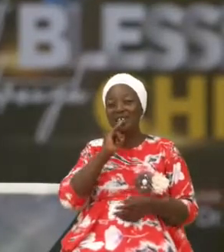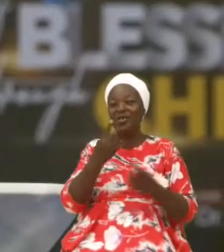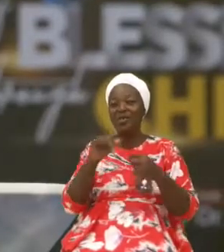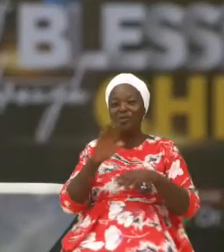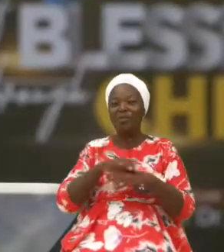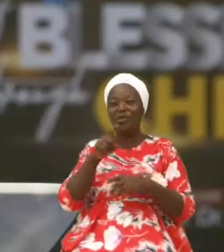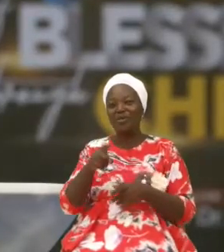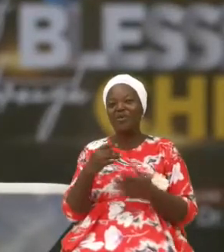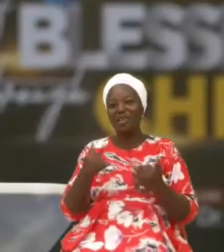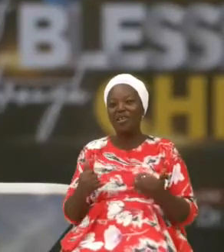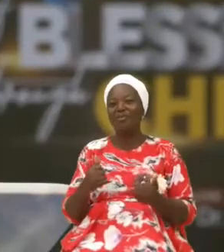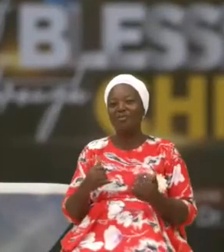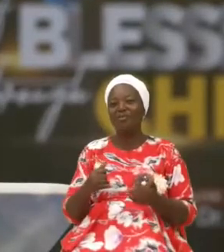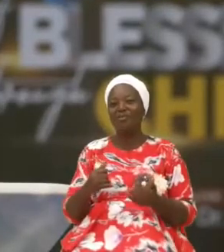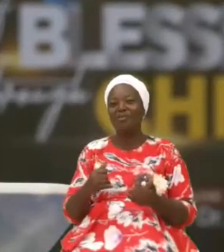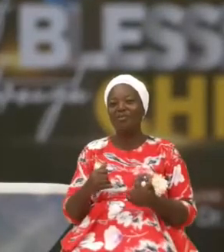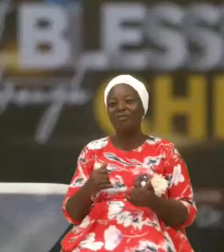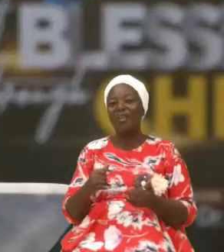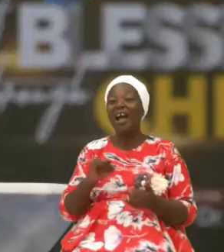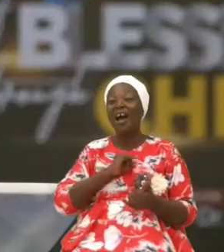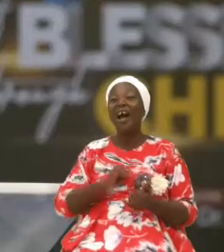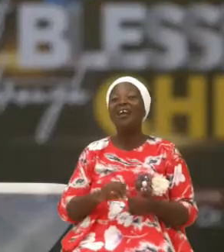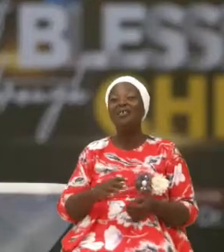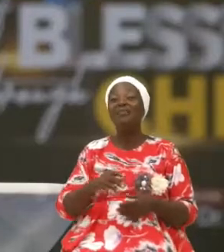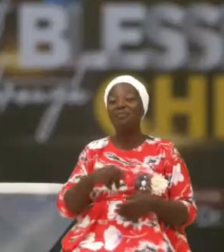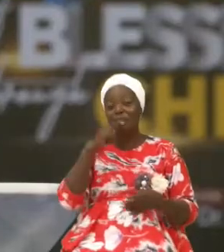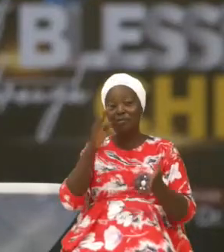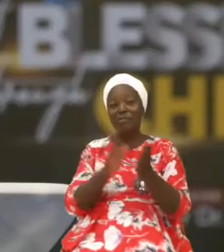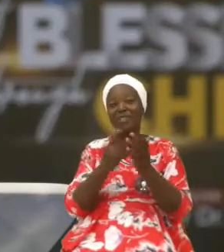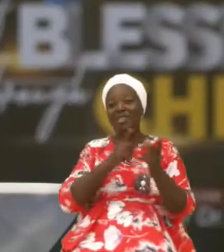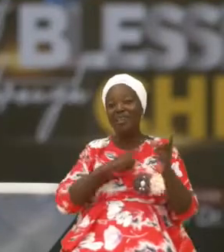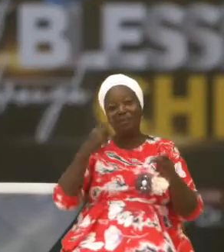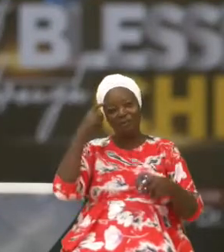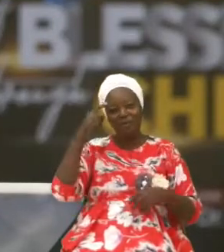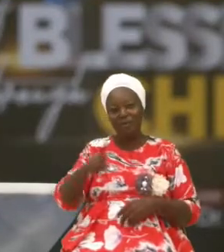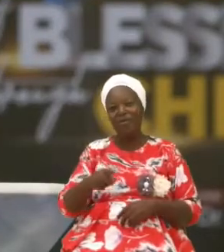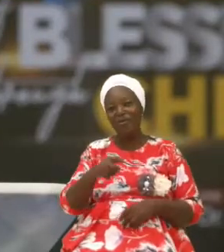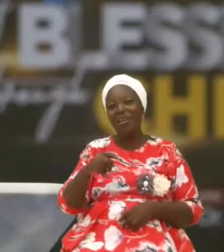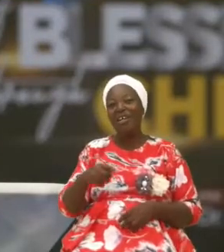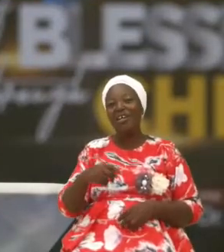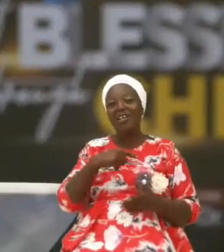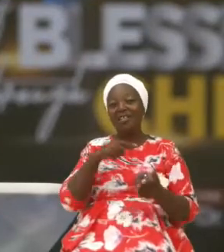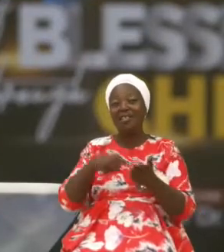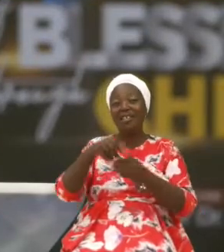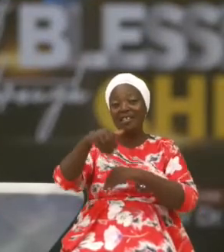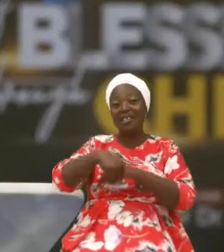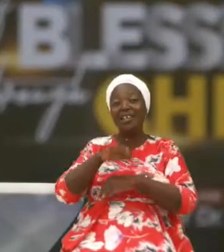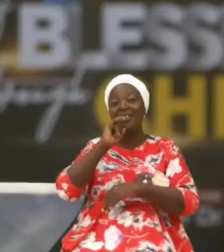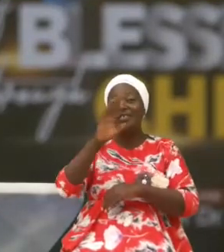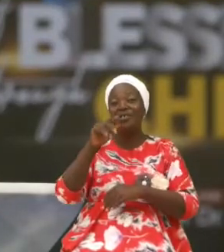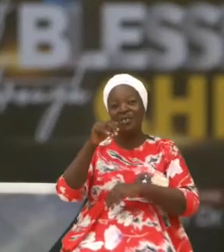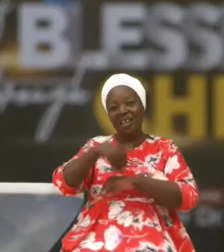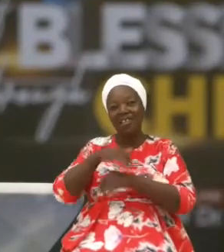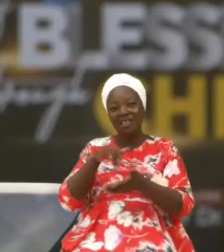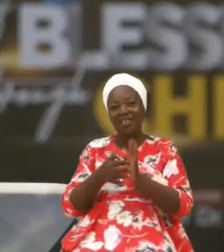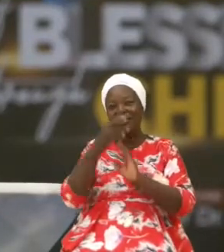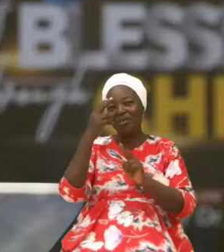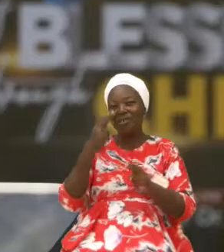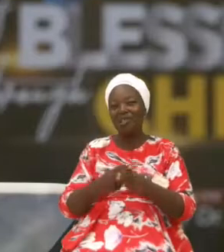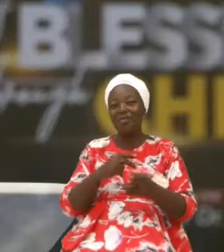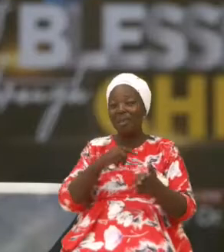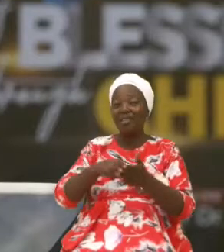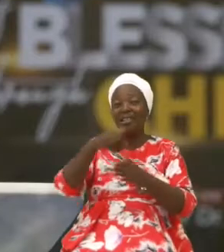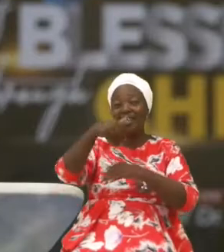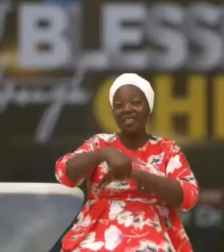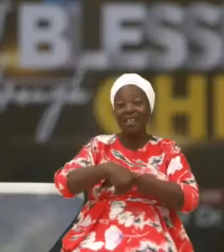you. It's coming upon you. I congratulate you.